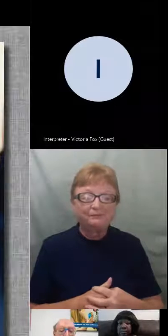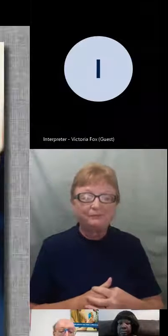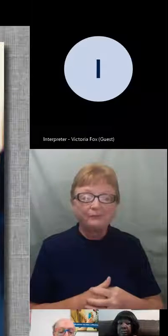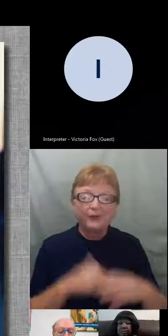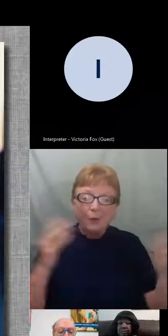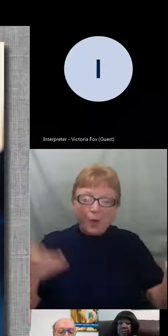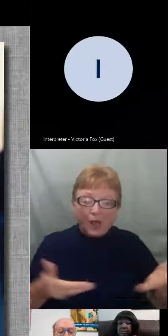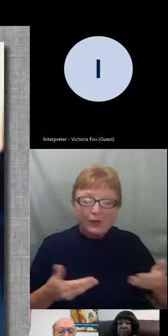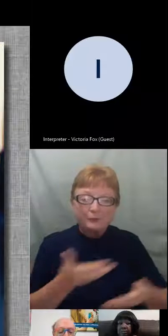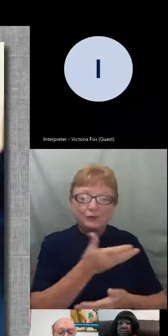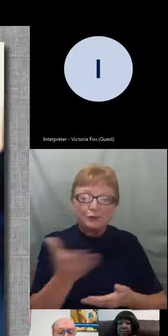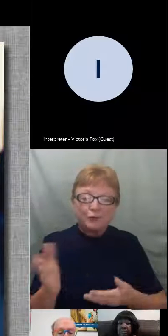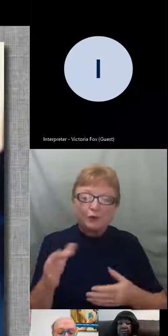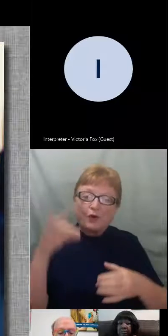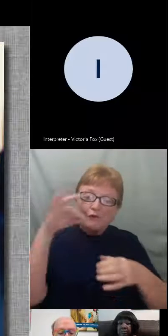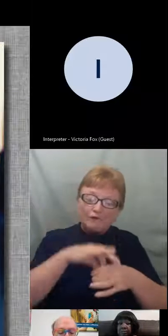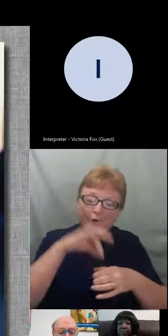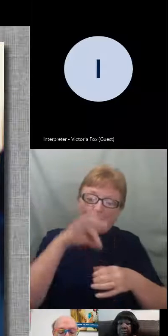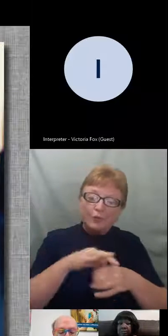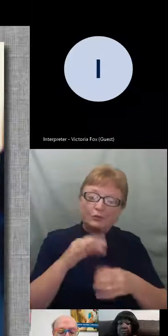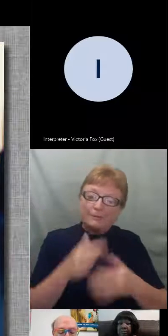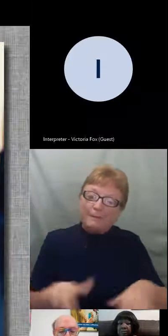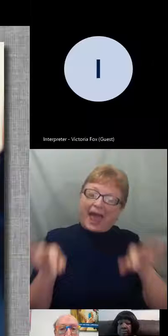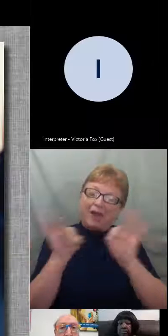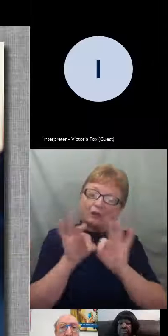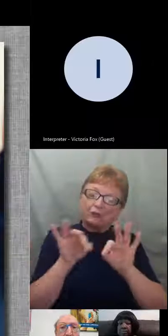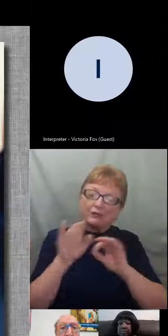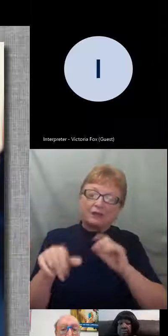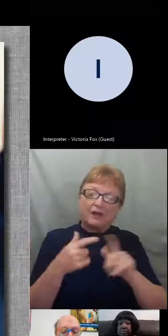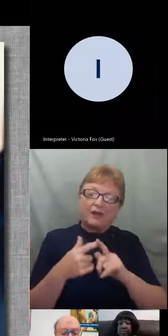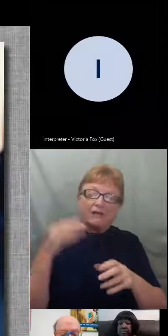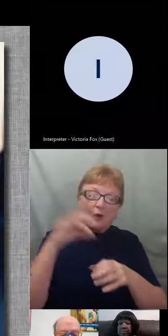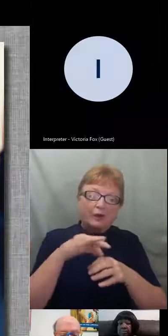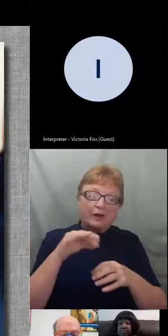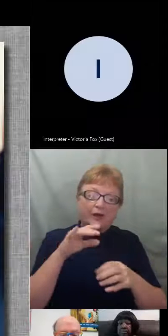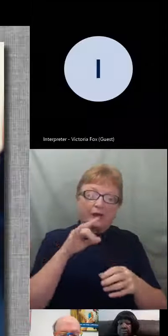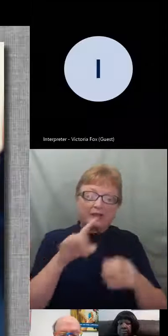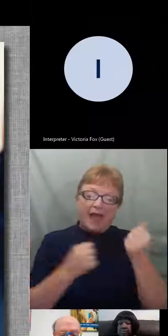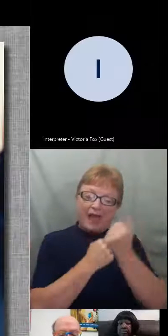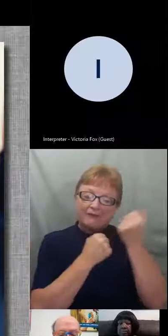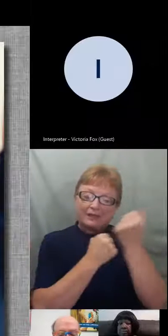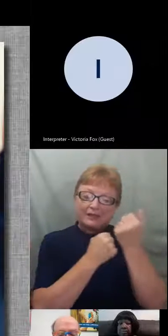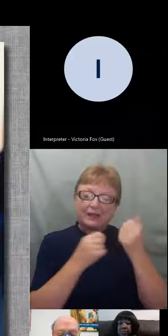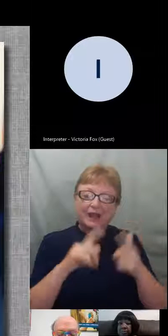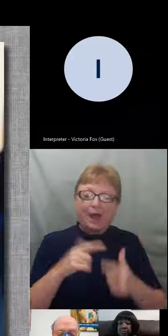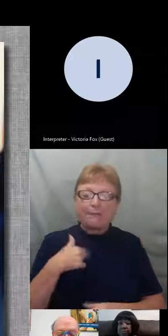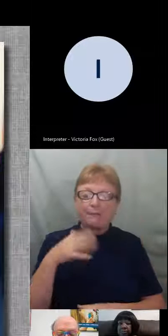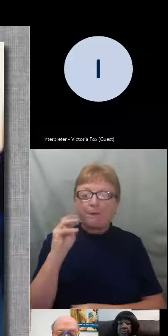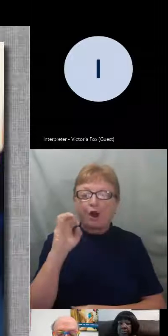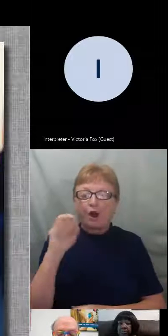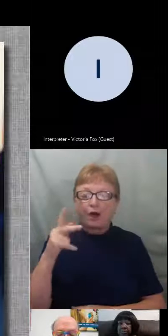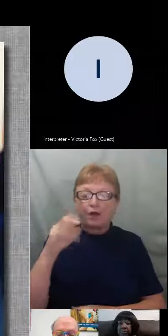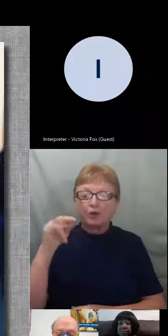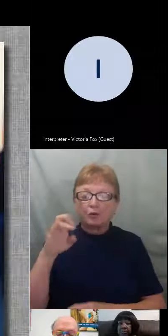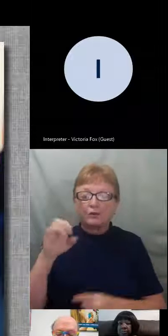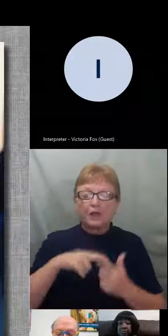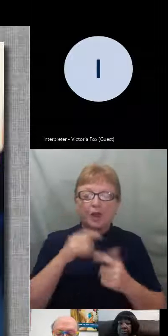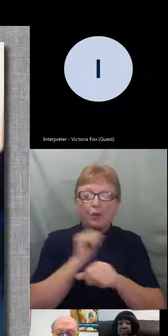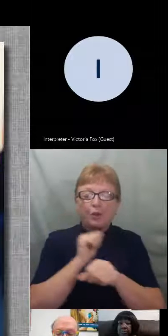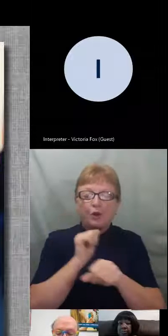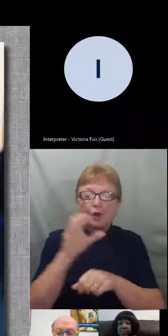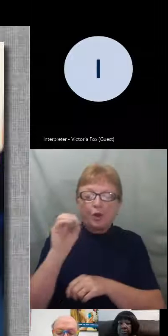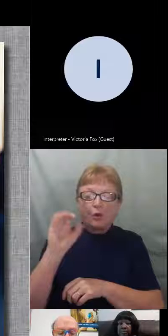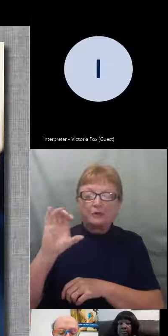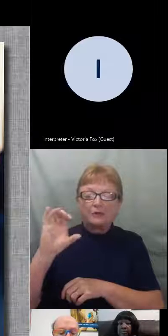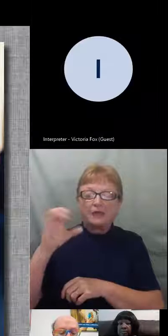Welcome to Your Vote Matters. Voting is Advocacy. Hi, I'm Mark Jones. I work at OCHN Customer Service